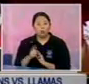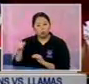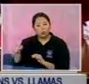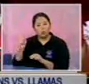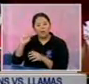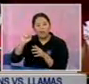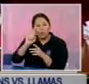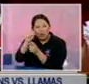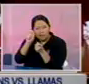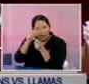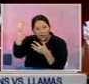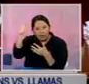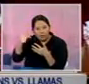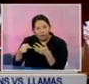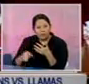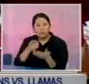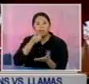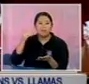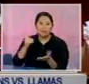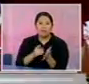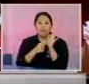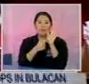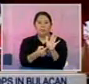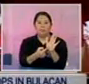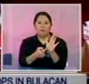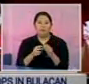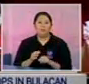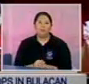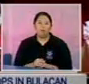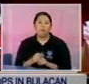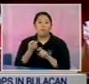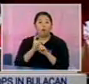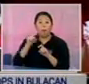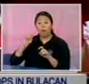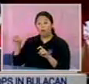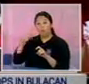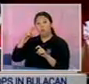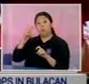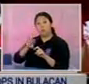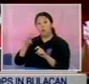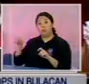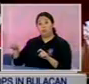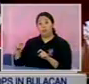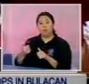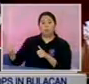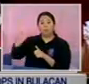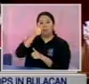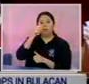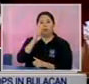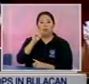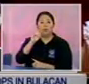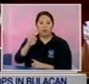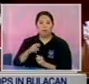the documents that were presented by the Commissioner of Internal Revenue. In fact, even the alpha list, I said the